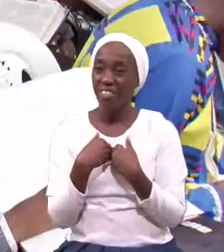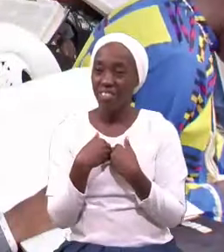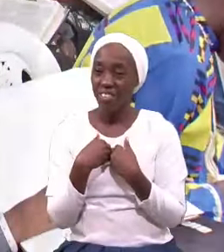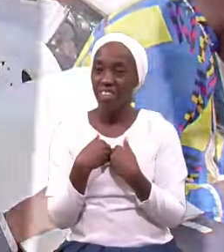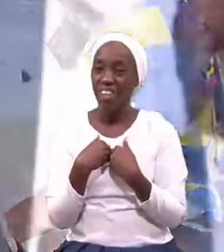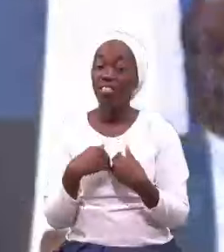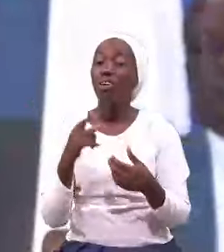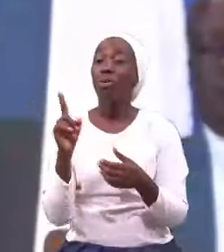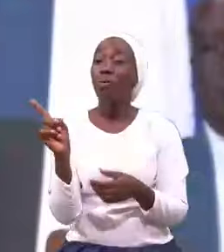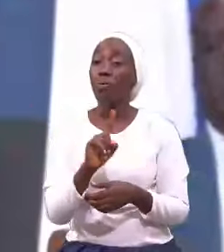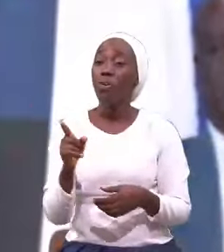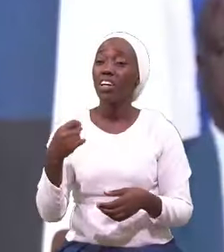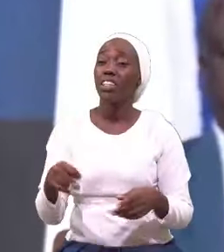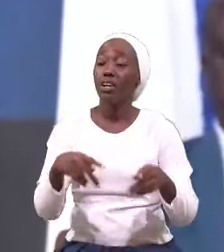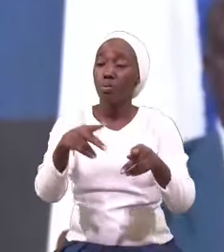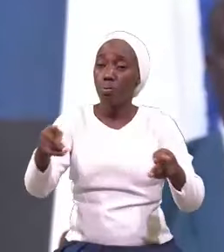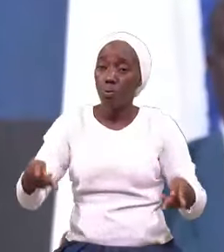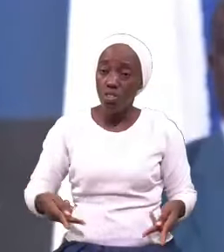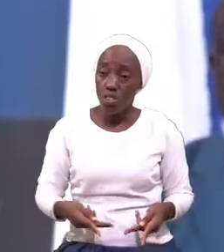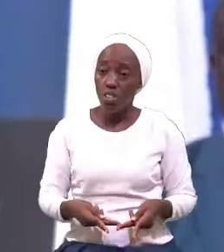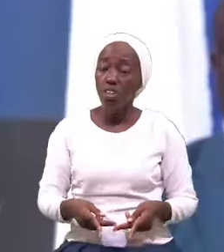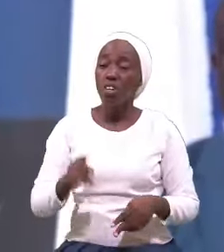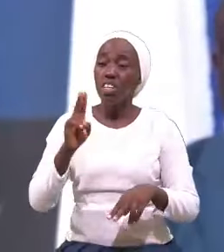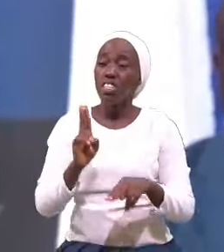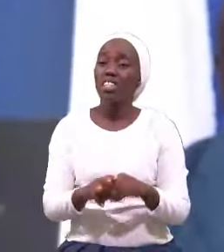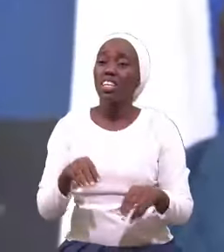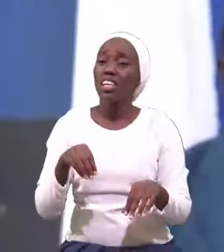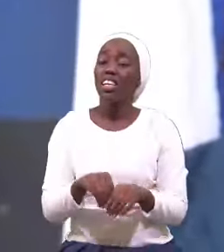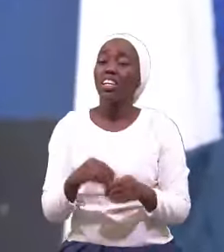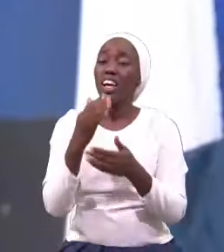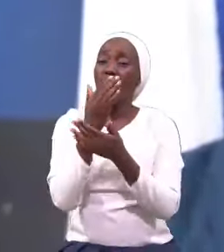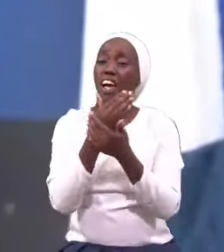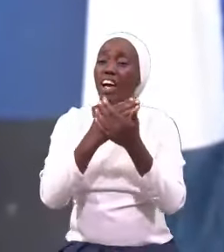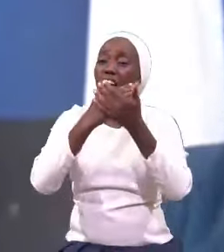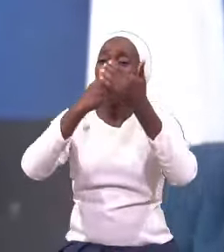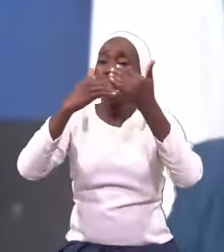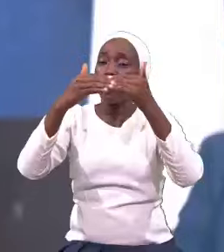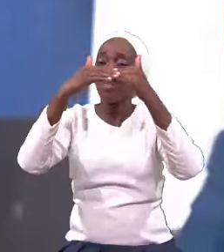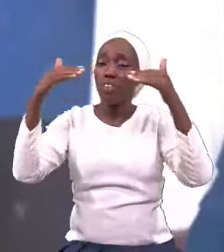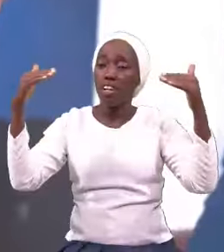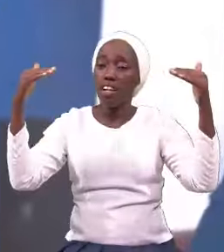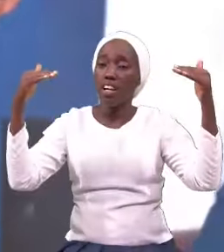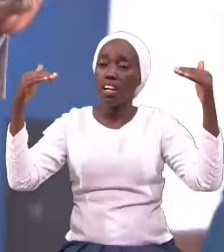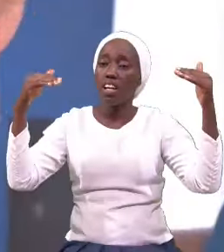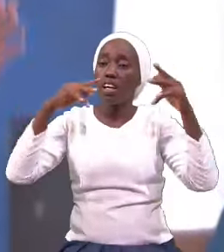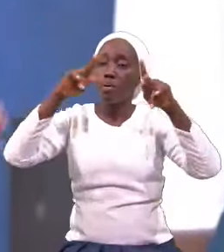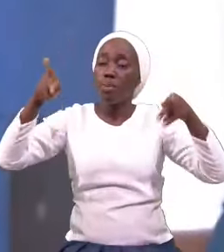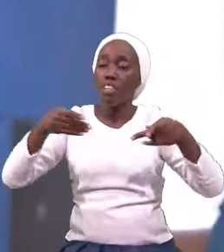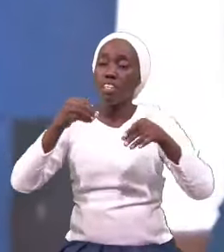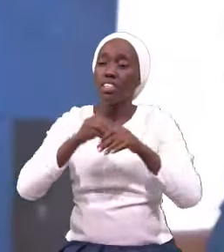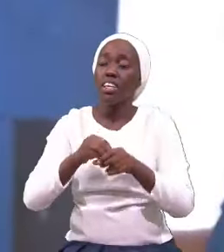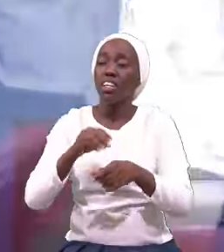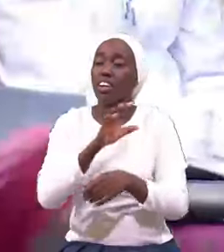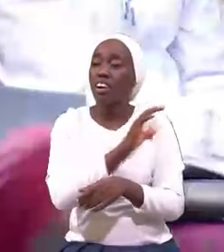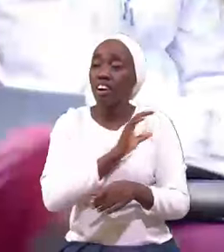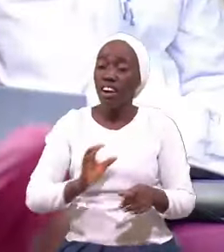Where the position, we're sitting in heavenly places with Christ. Where God says you are, that's where